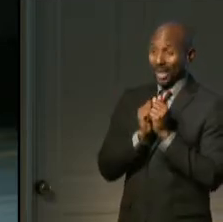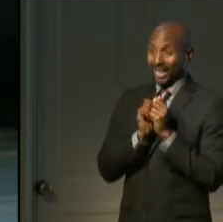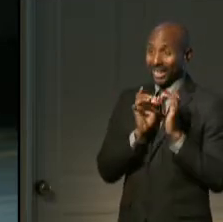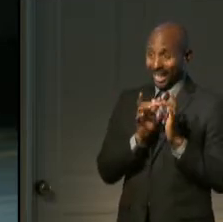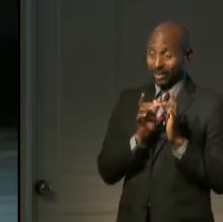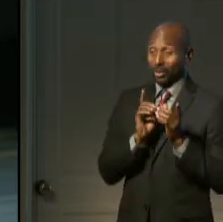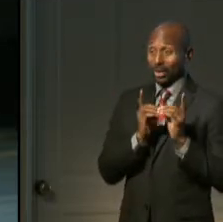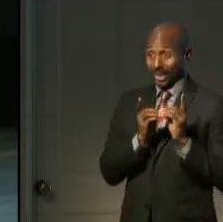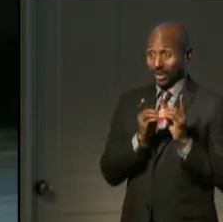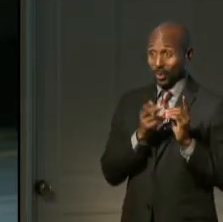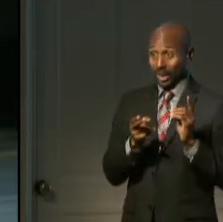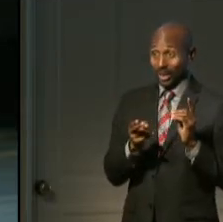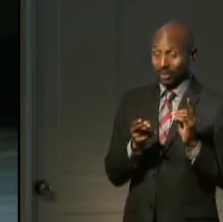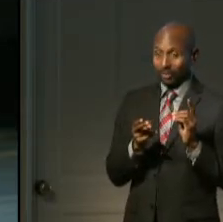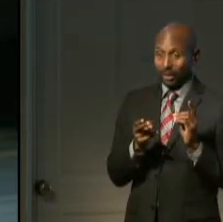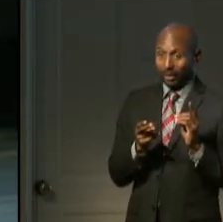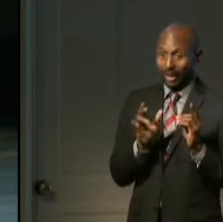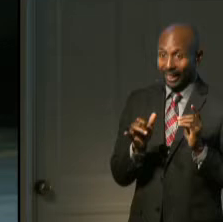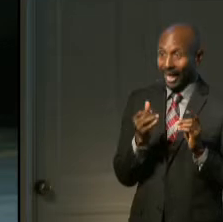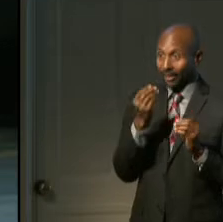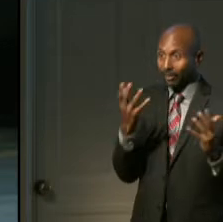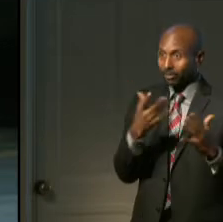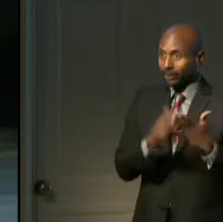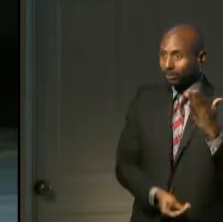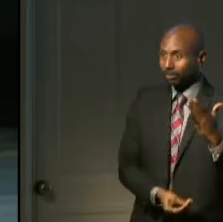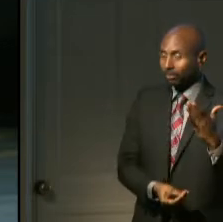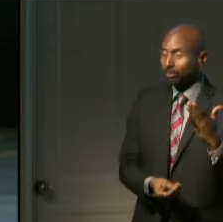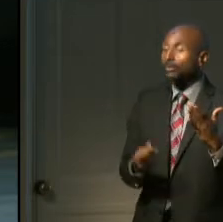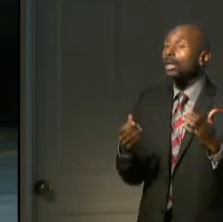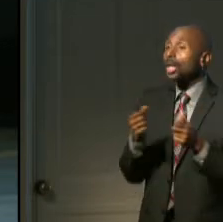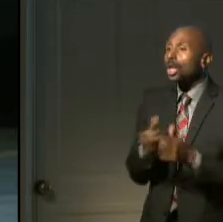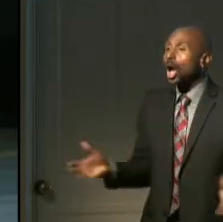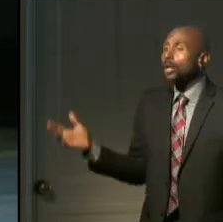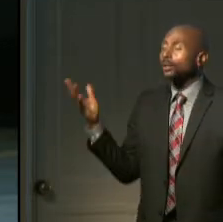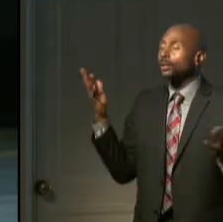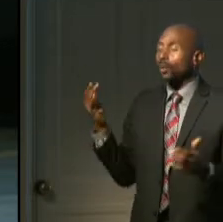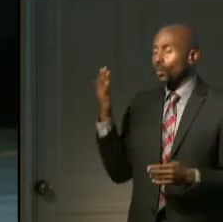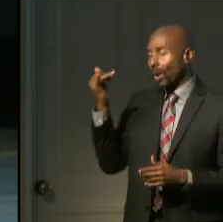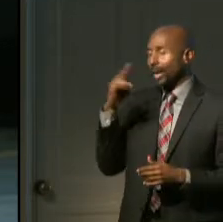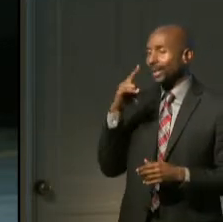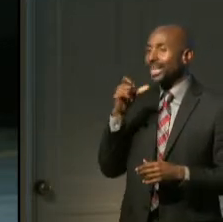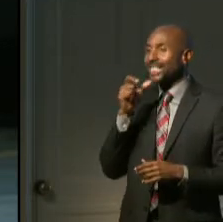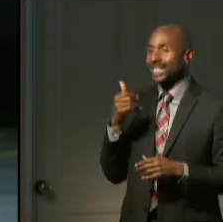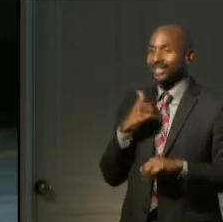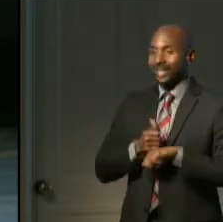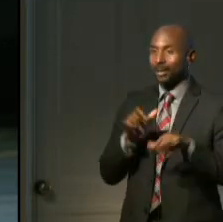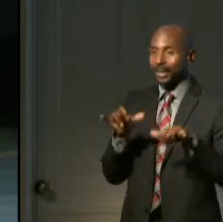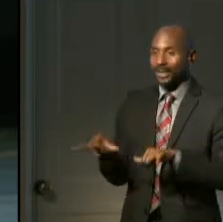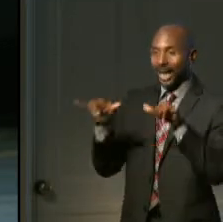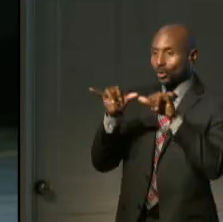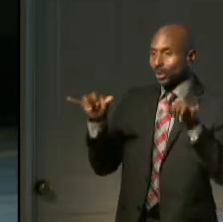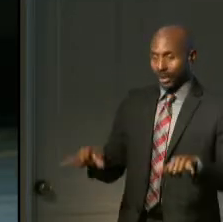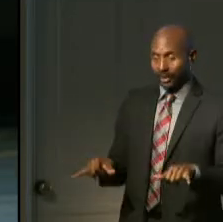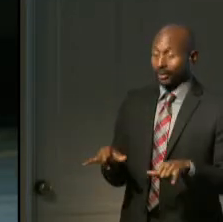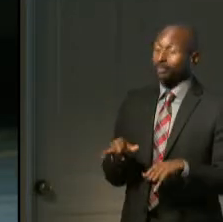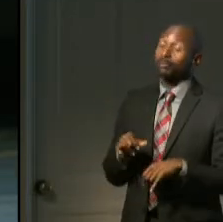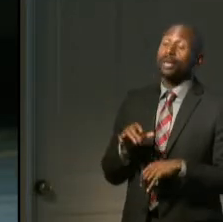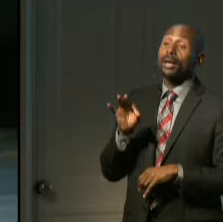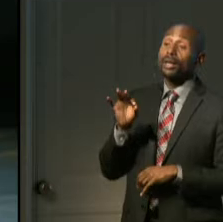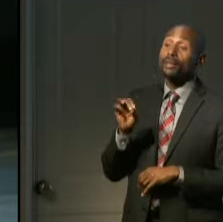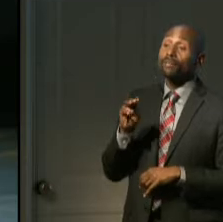all of digital history is already gone. We lost a ton of it because it was not standardized, and the formats